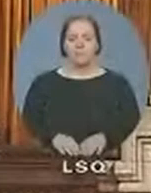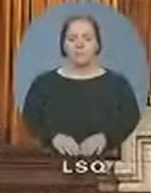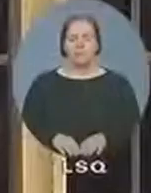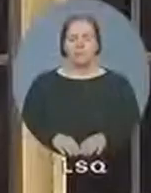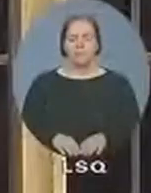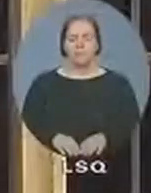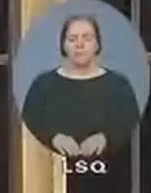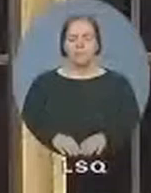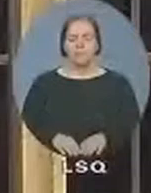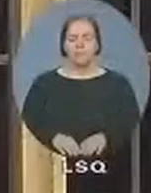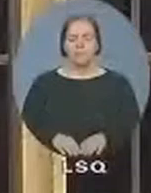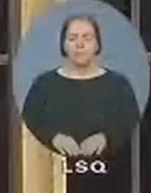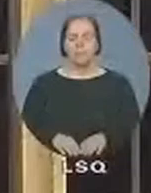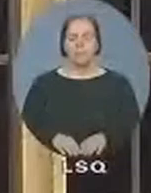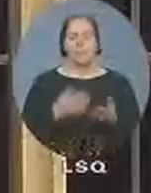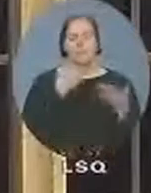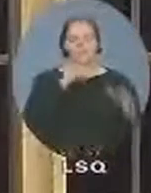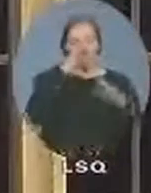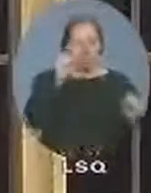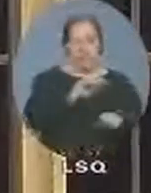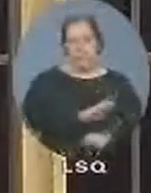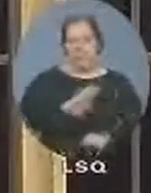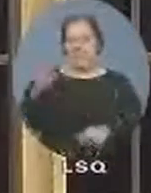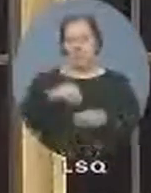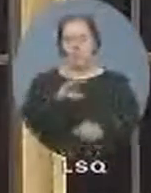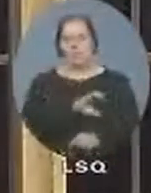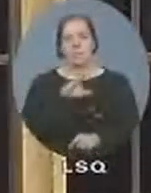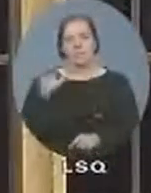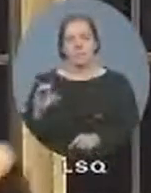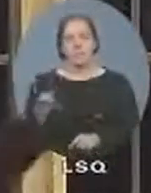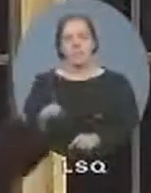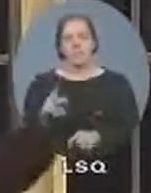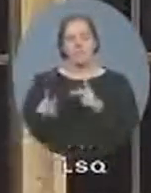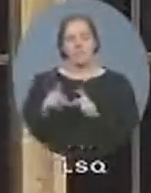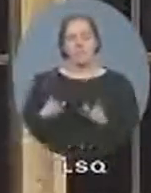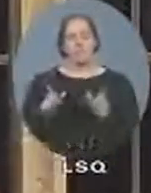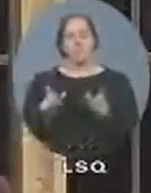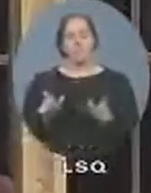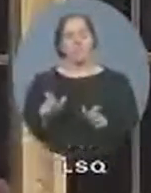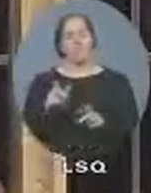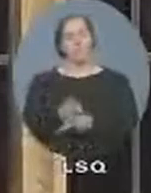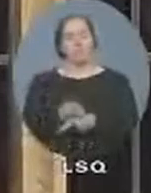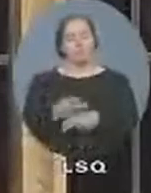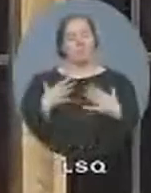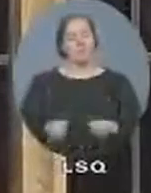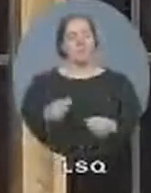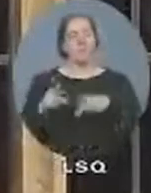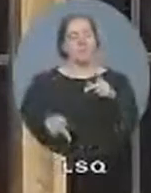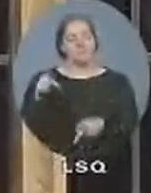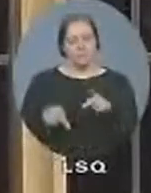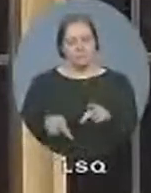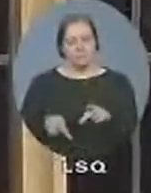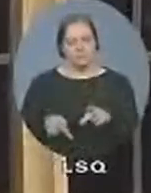Thank you, Mr. Speaker. All across Canada, public health care advocates are sounding the alarm. There's for-profit surgery in BC, there's